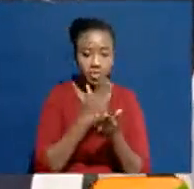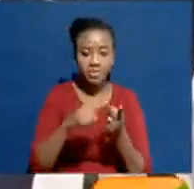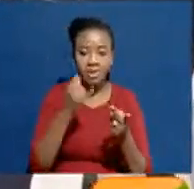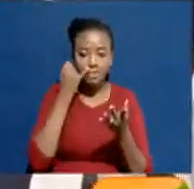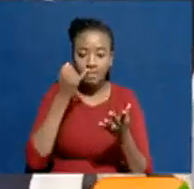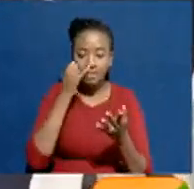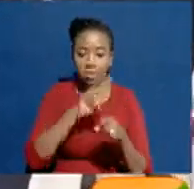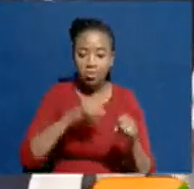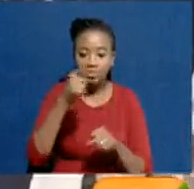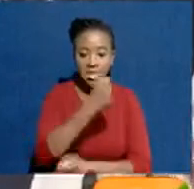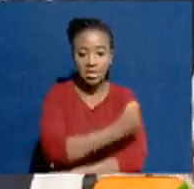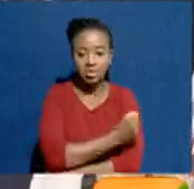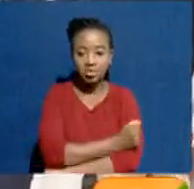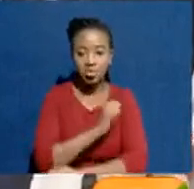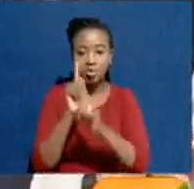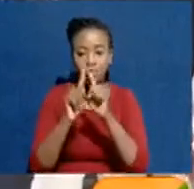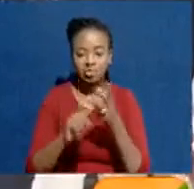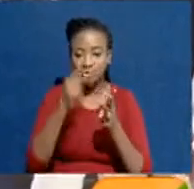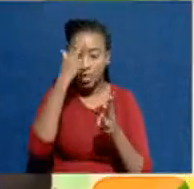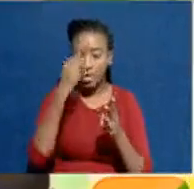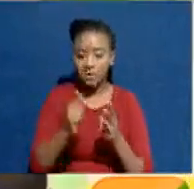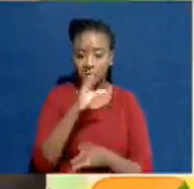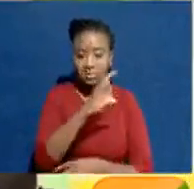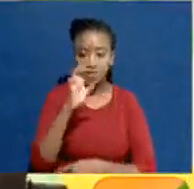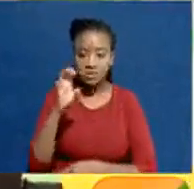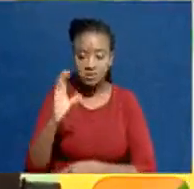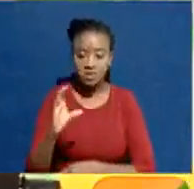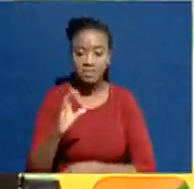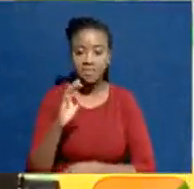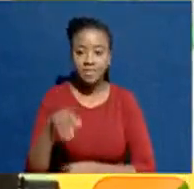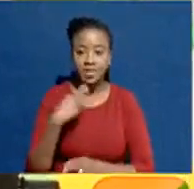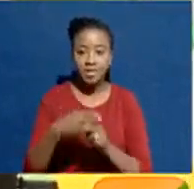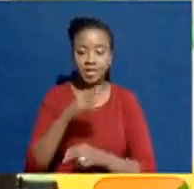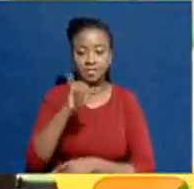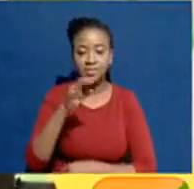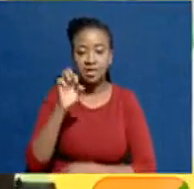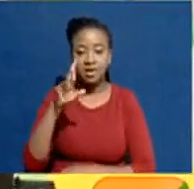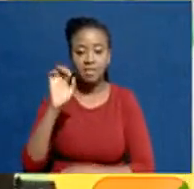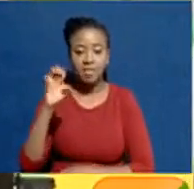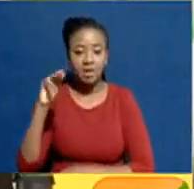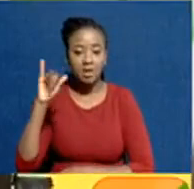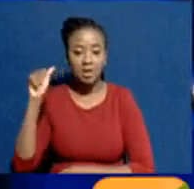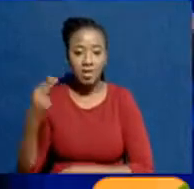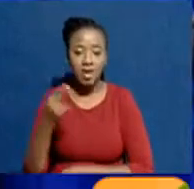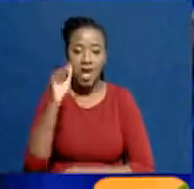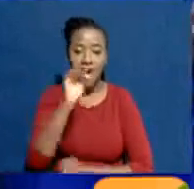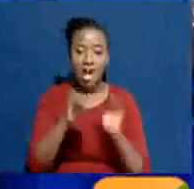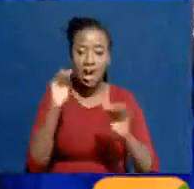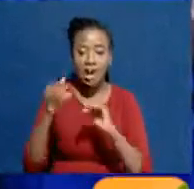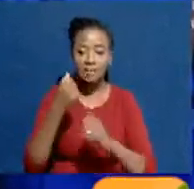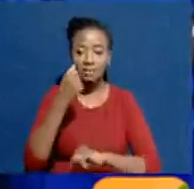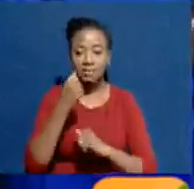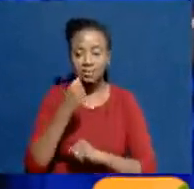schools. Kajiado County CEC in charge of education, Jeremiah Olencharo, called on school heads and parents to instill